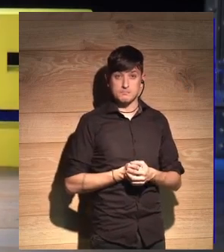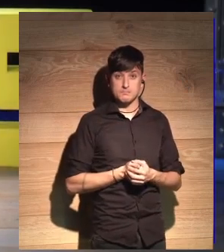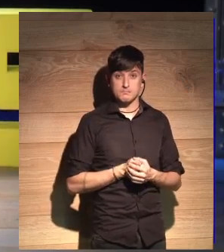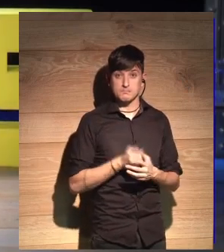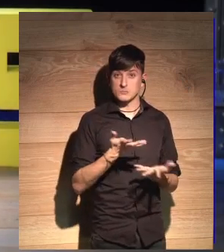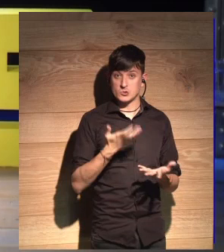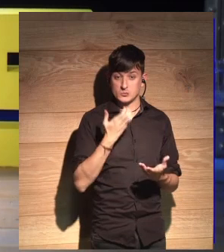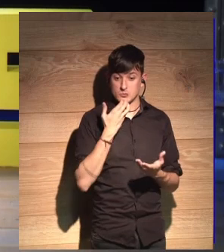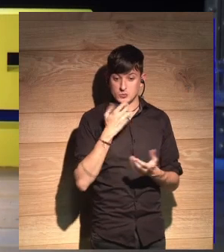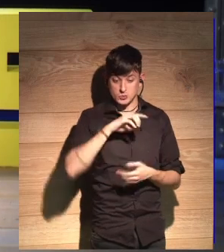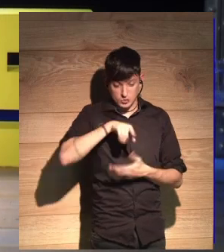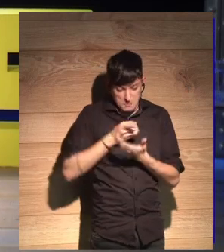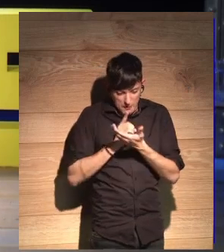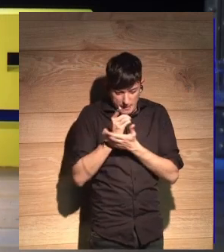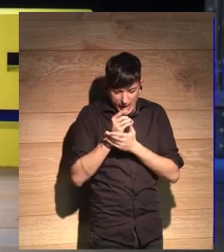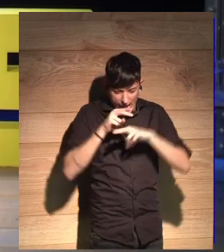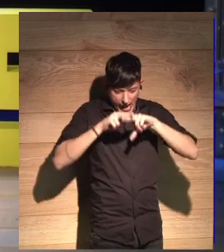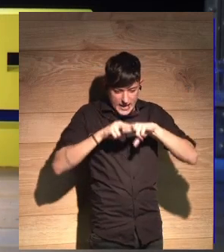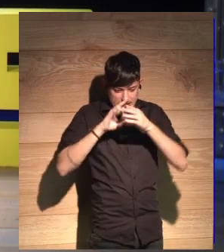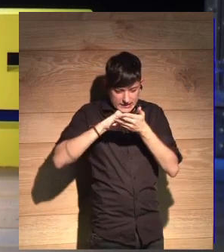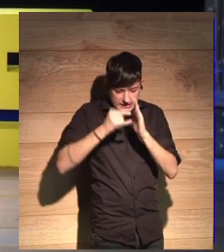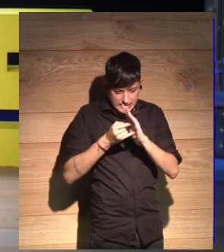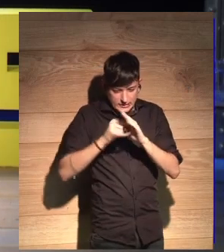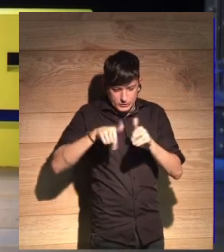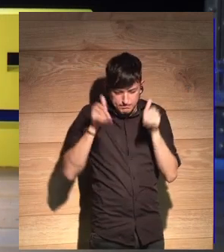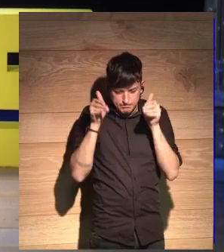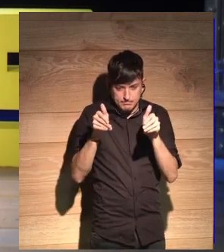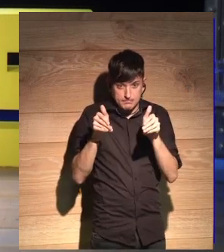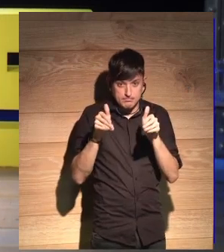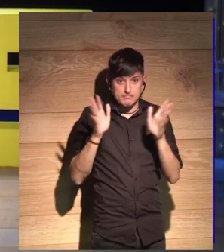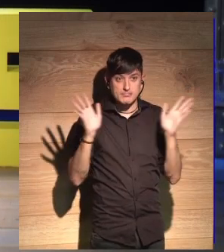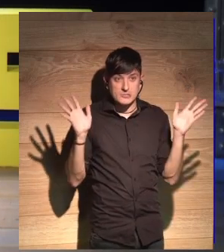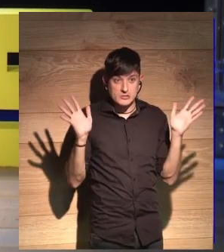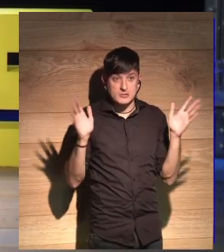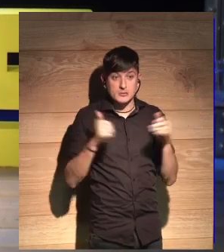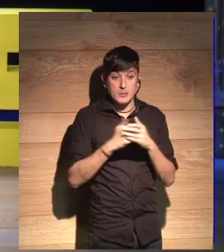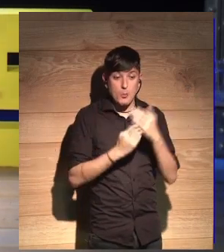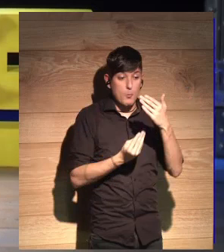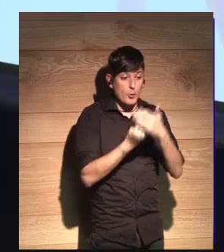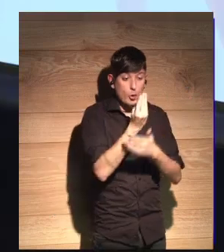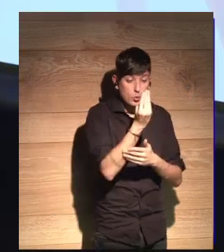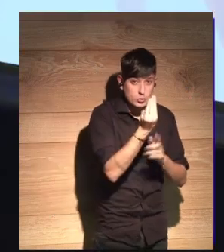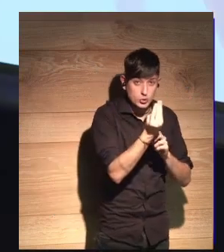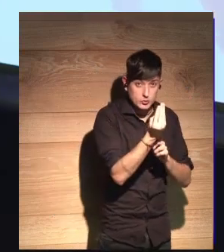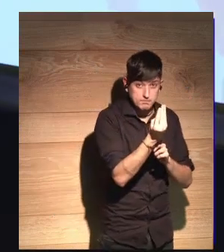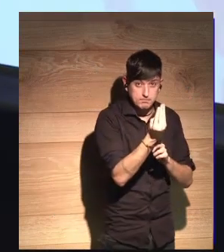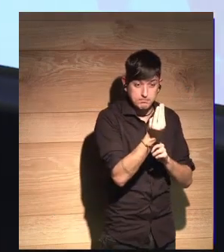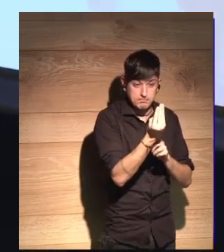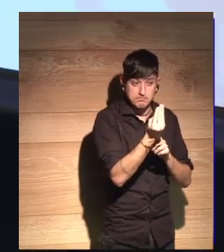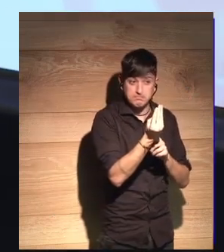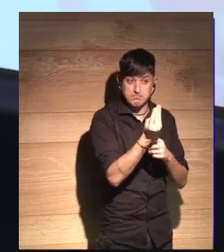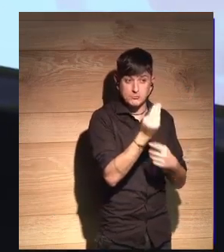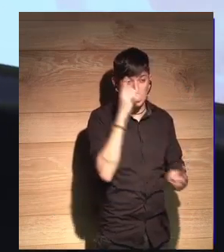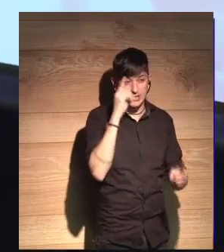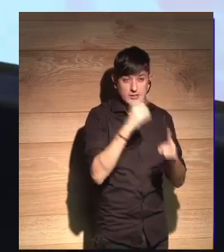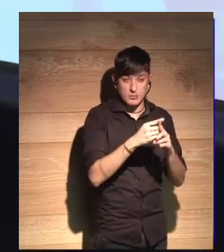said, the base thing that you promised people in your product, to feed and water a pet, was the next thing on your roadmap that you might